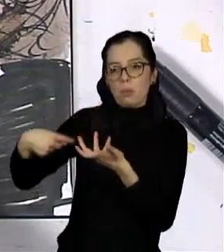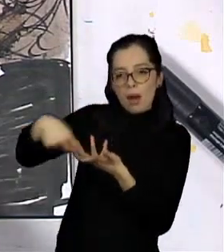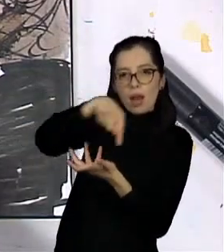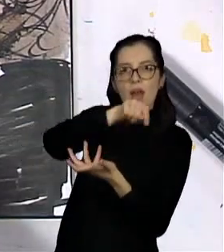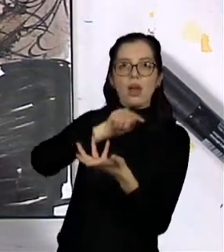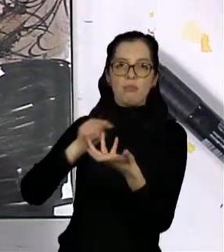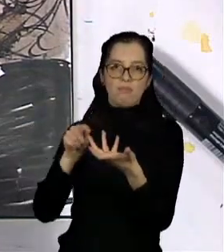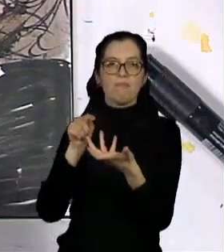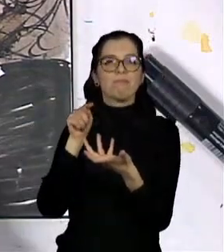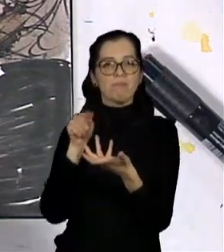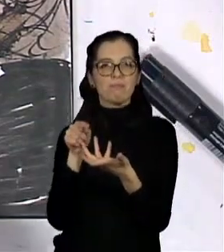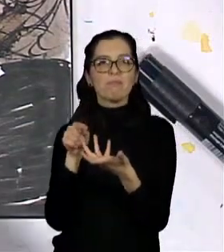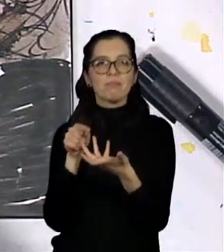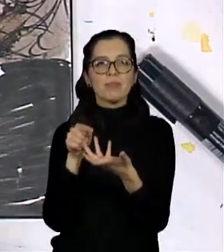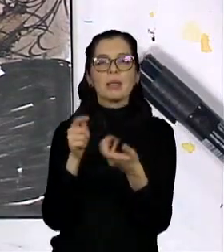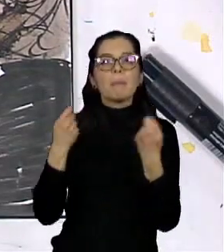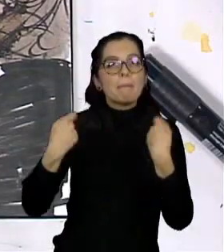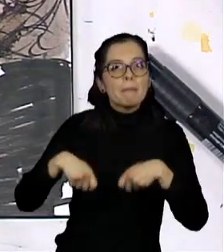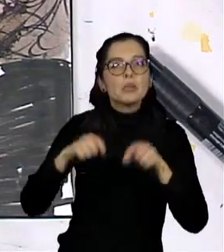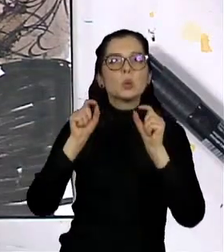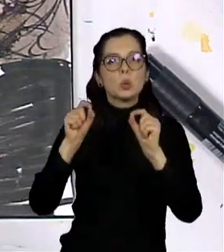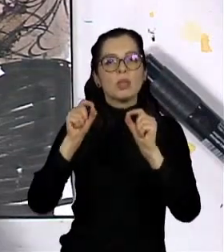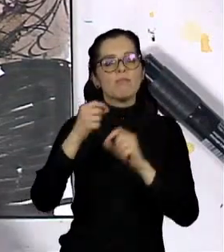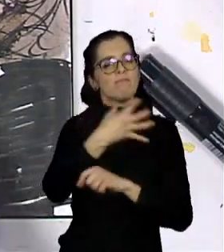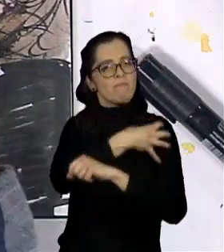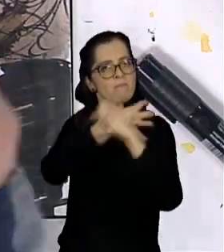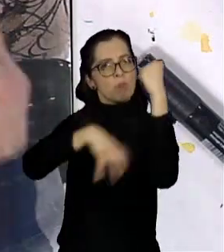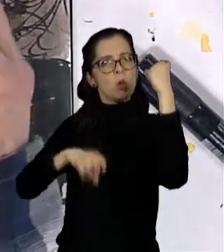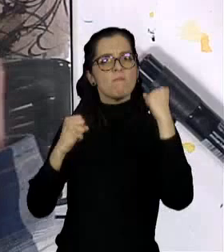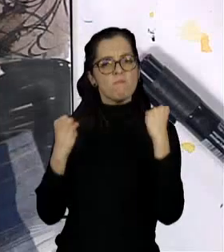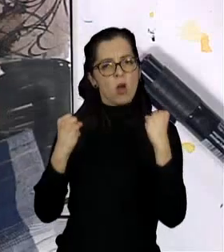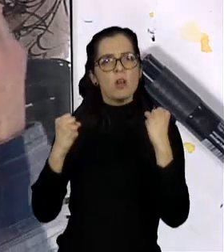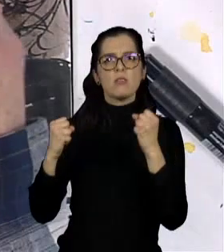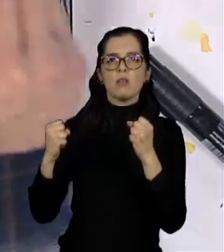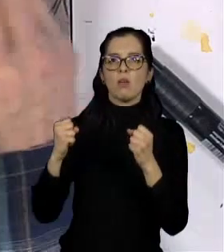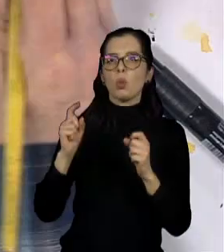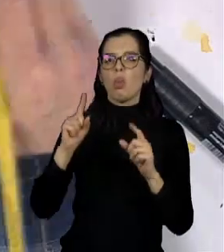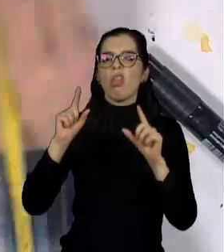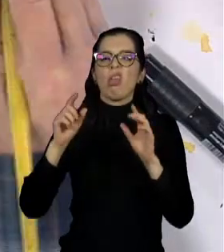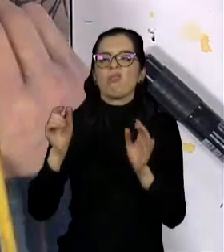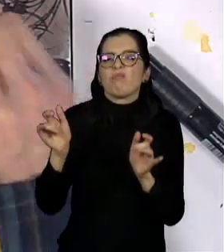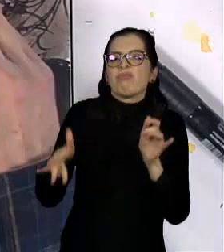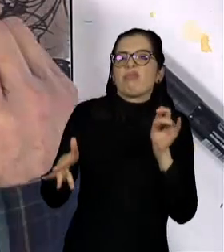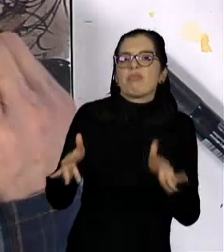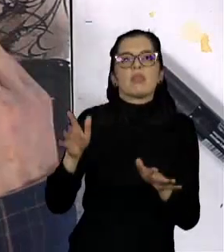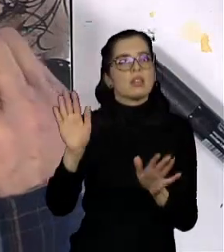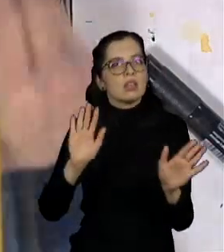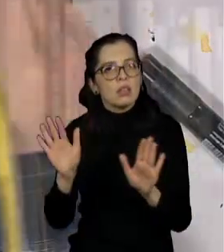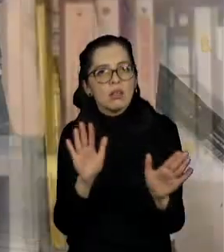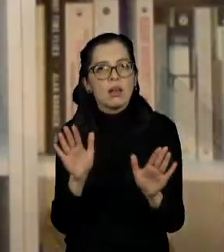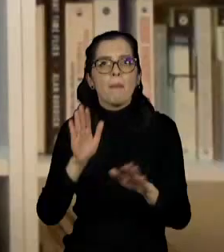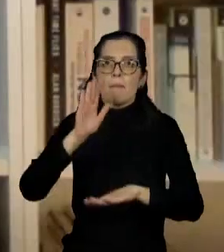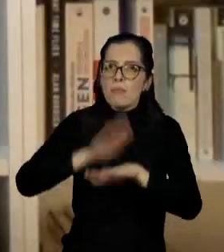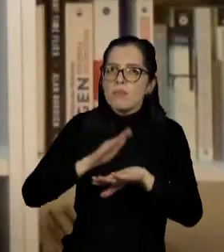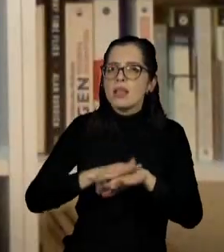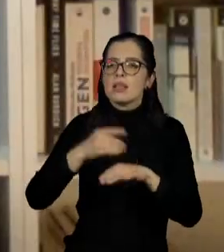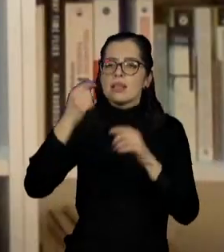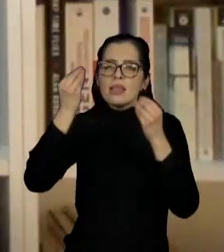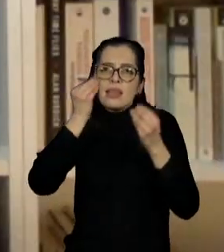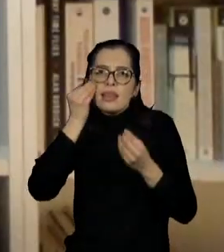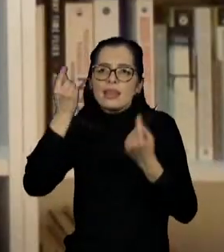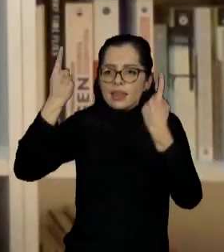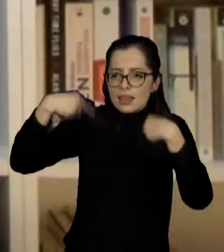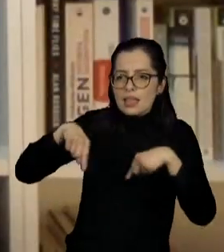bodies need to be more empowered rather than less empowered to be able to